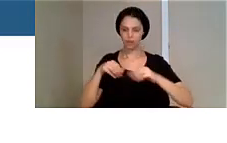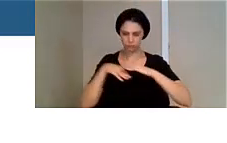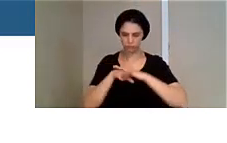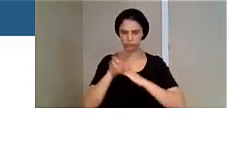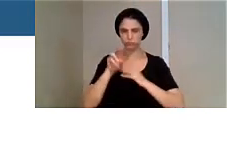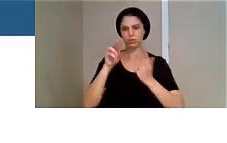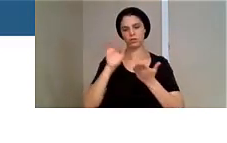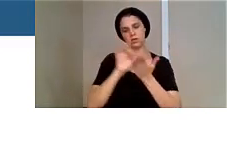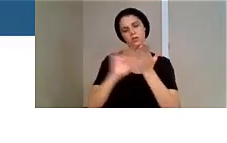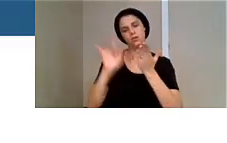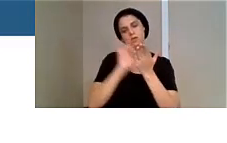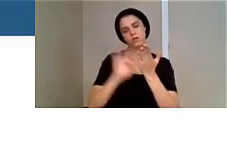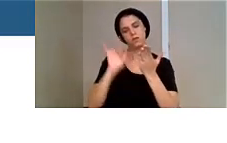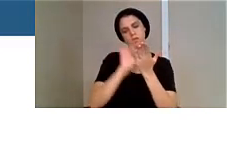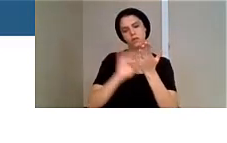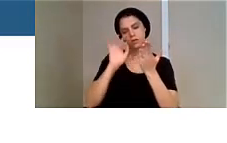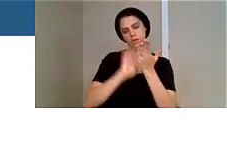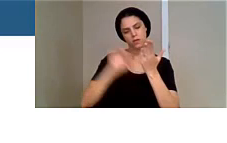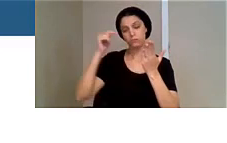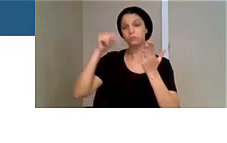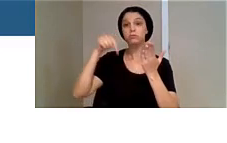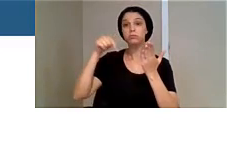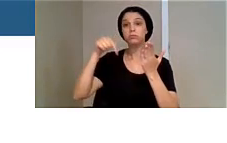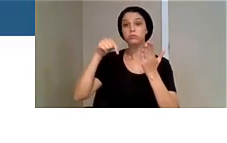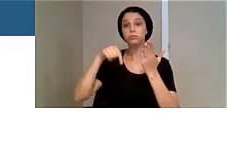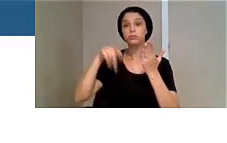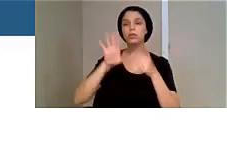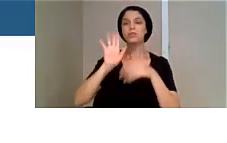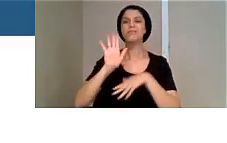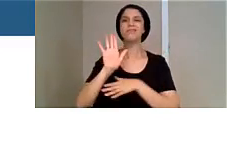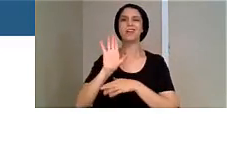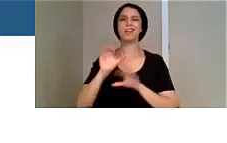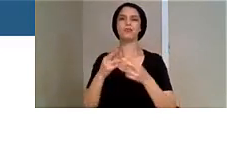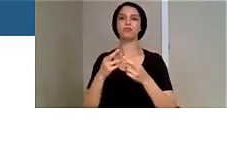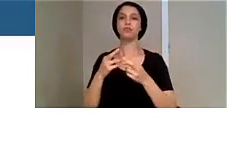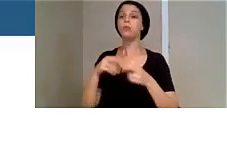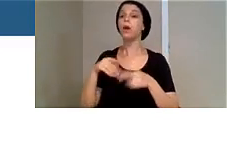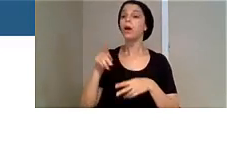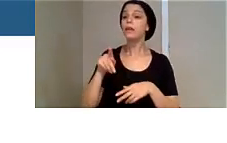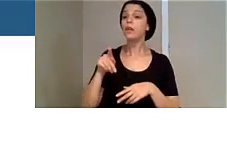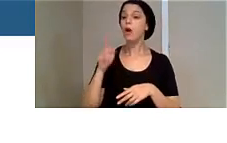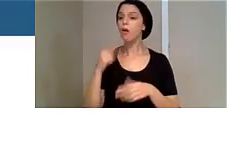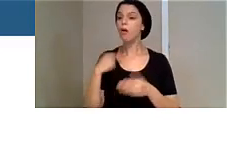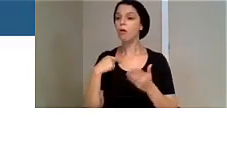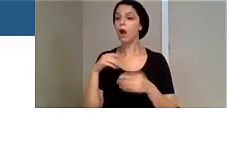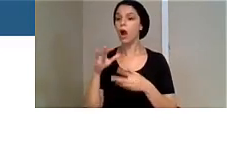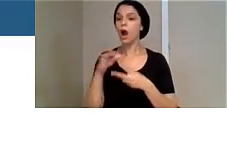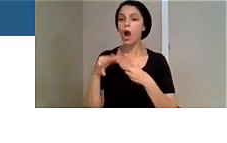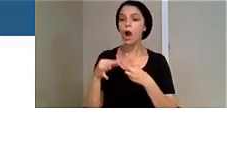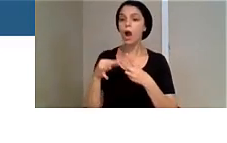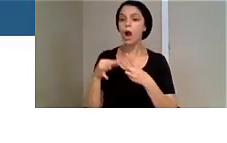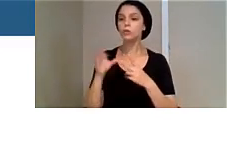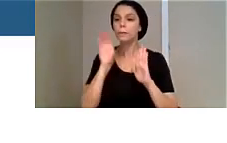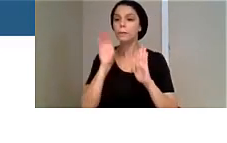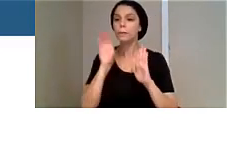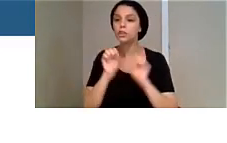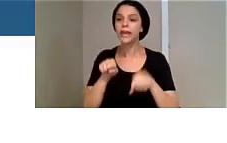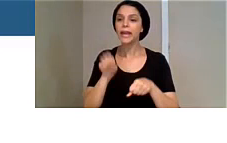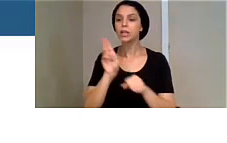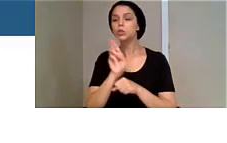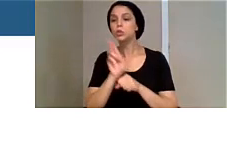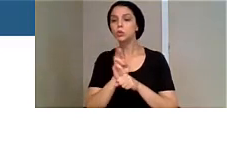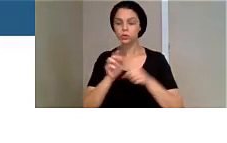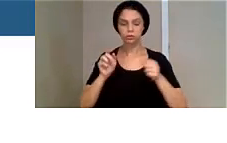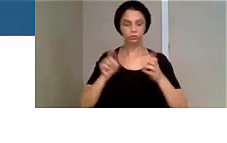to the assignment, and then they'll have options to select taking a picture to make the file of the work that